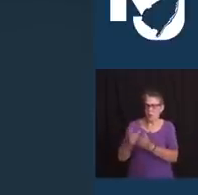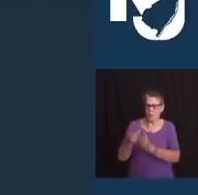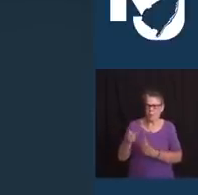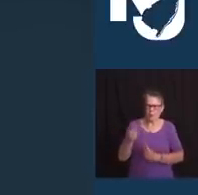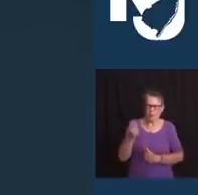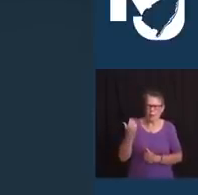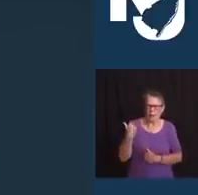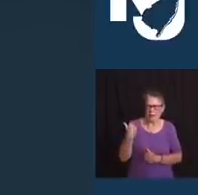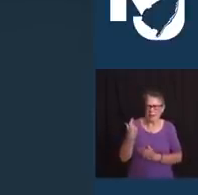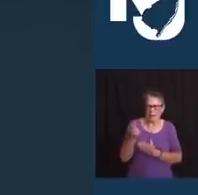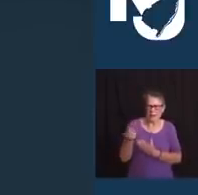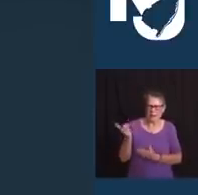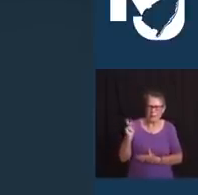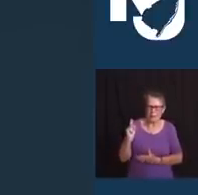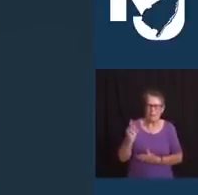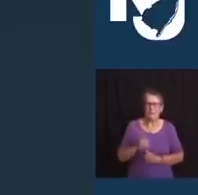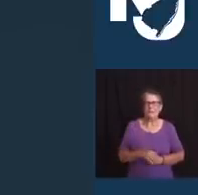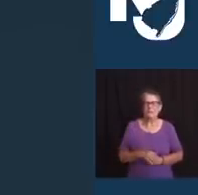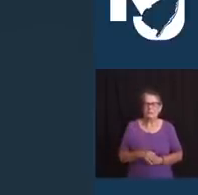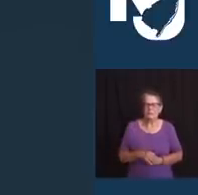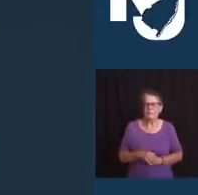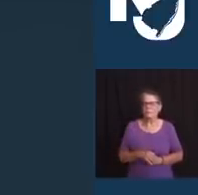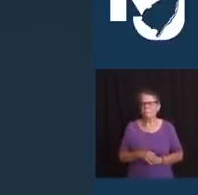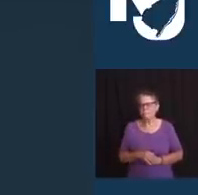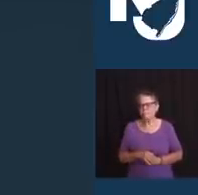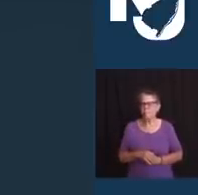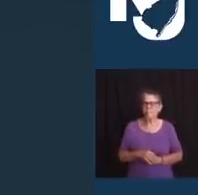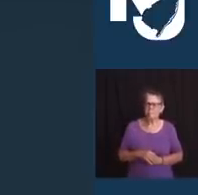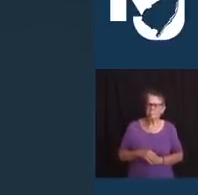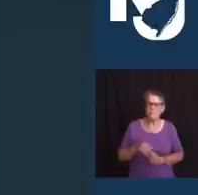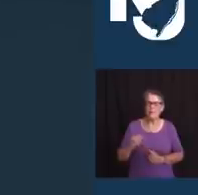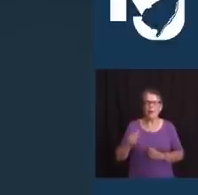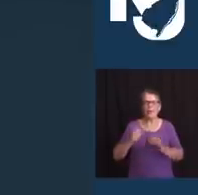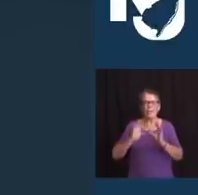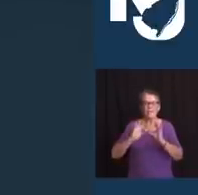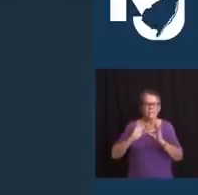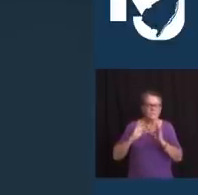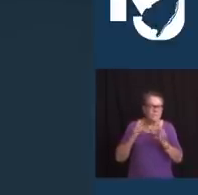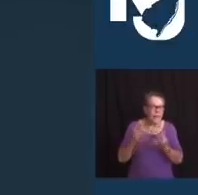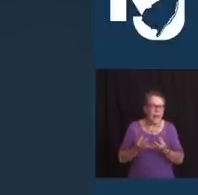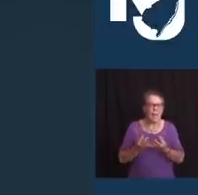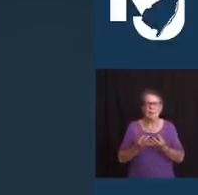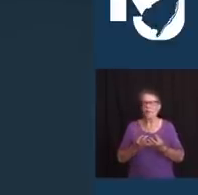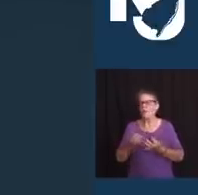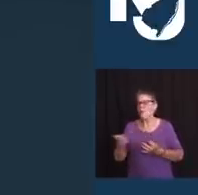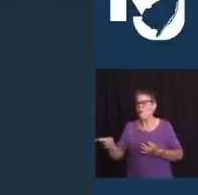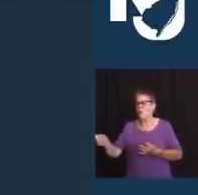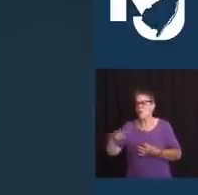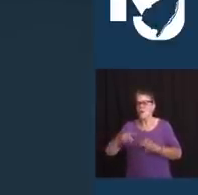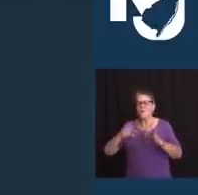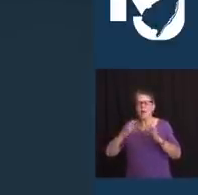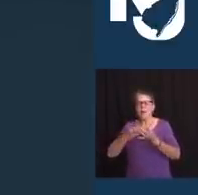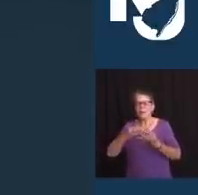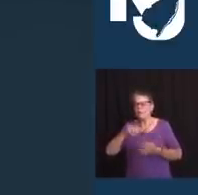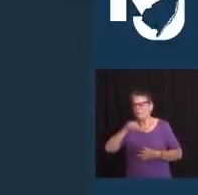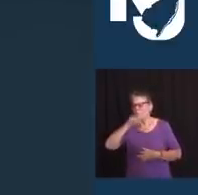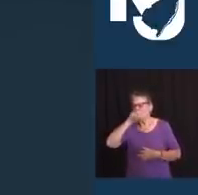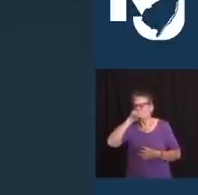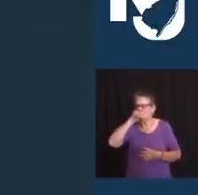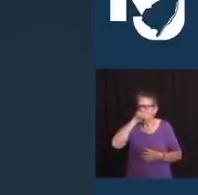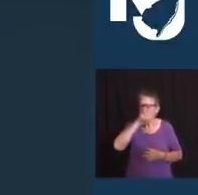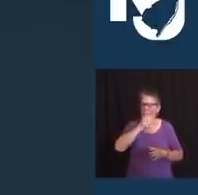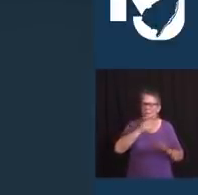and great-niece Claire, all took especially great care for their Aunt Mary in her later years. She also leaves